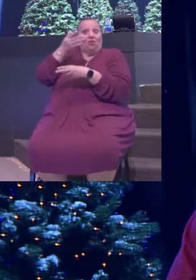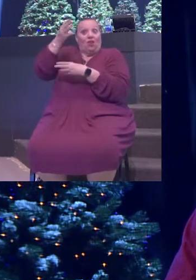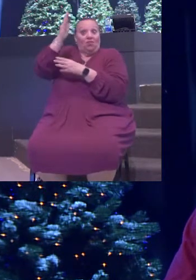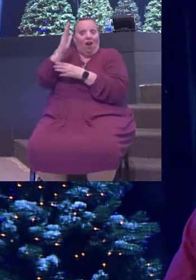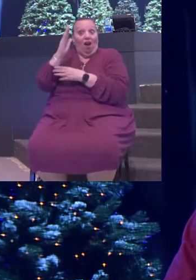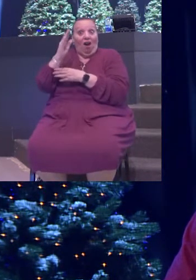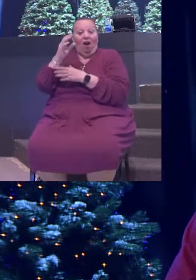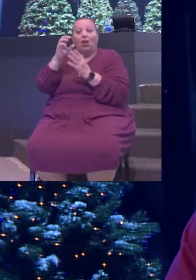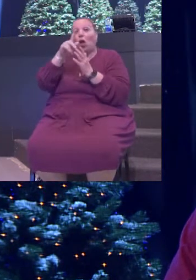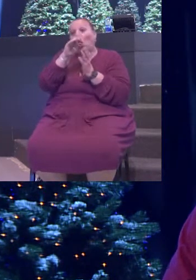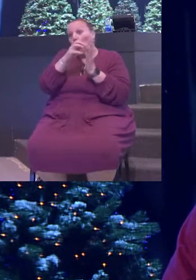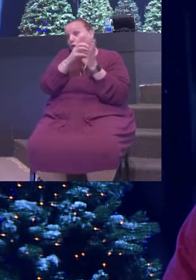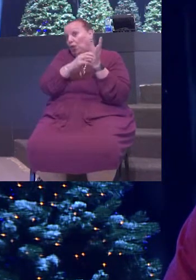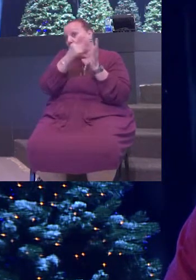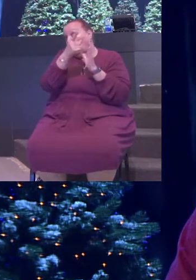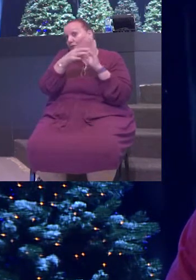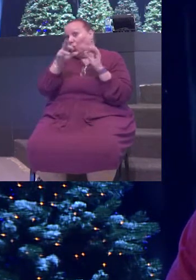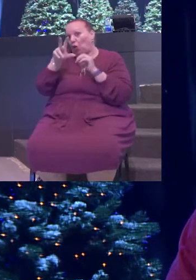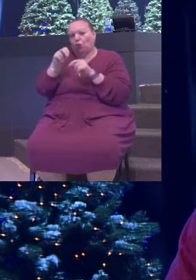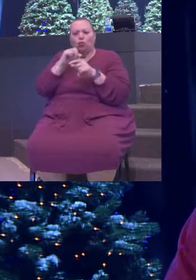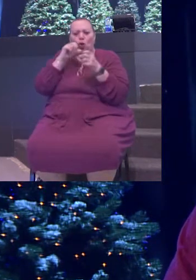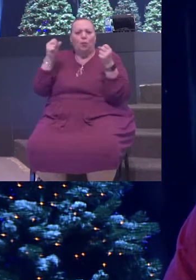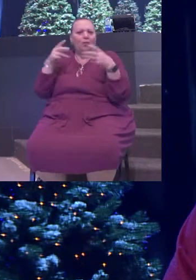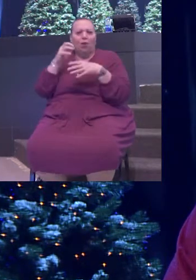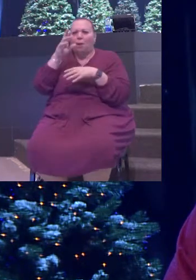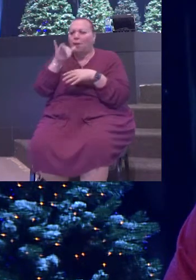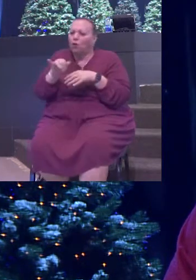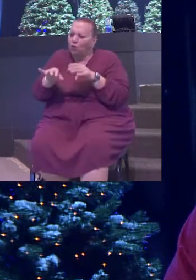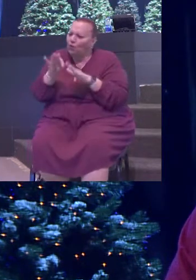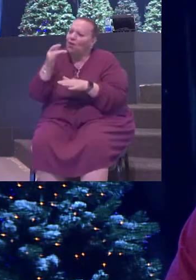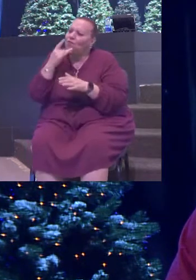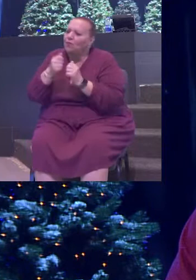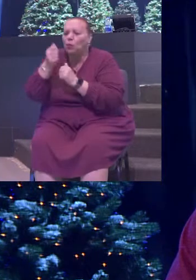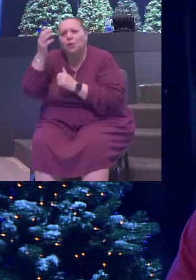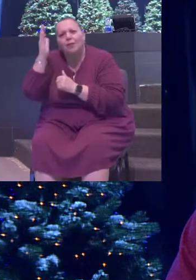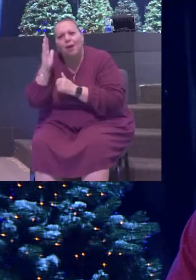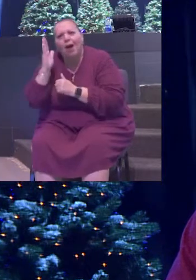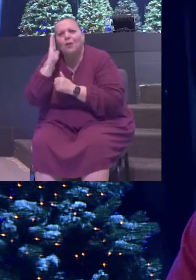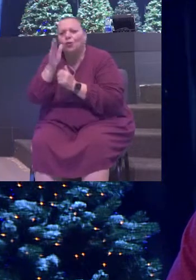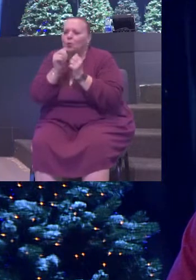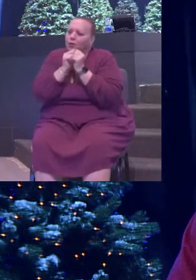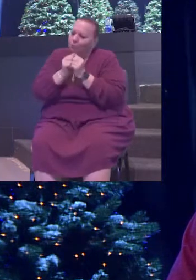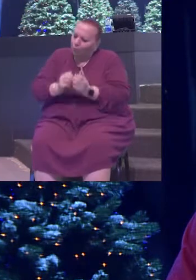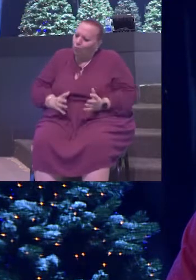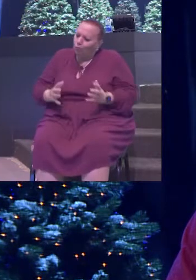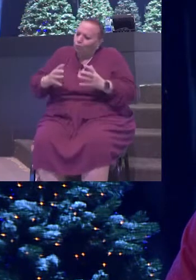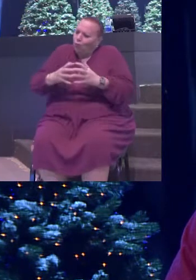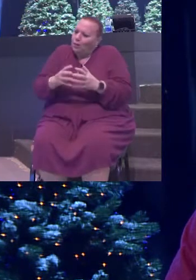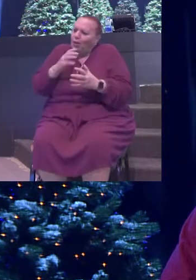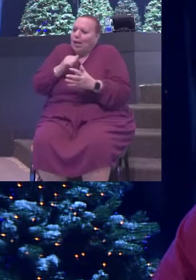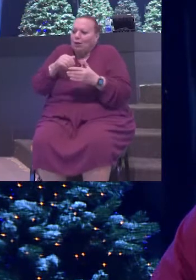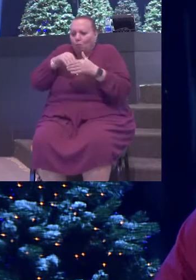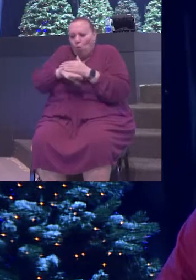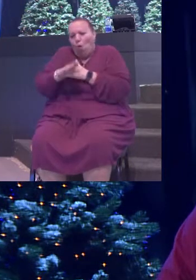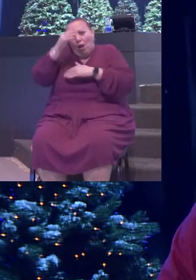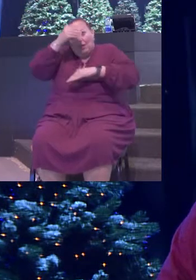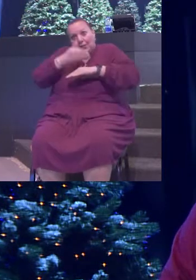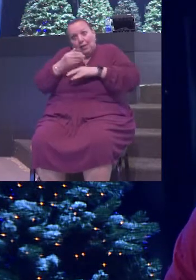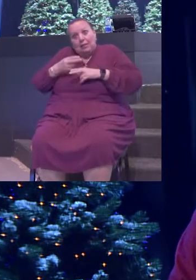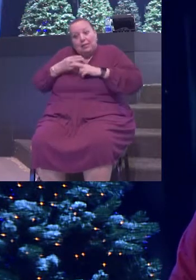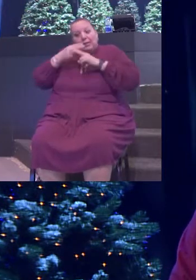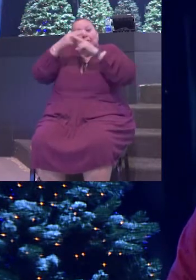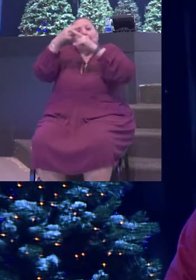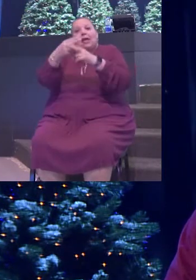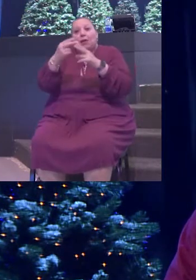1, verse 30, it reads, "But the angel said to her, 'Do not be afraid, Mary. You have found favor with God. You will be with child and give birth to a son, and you are to give